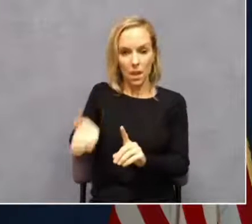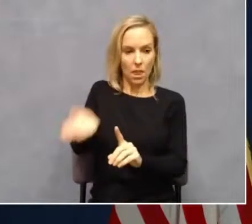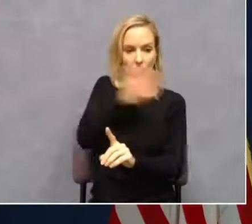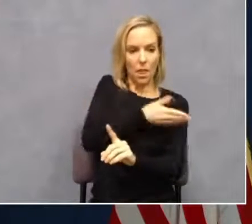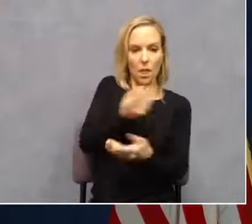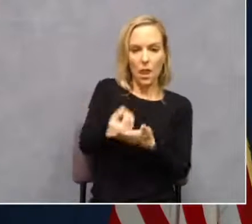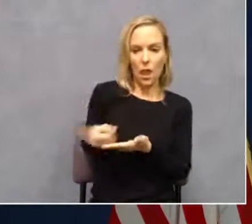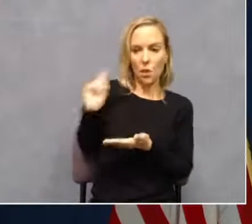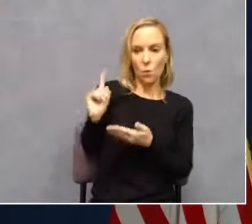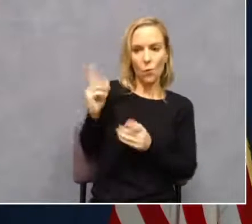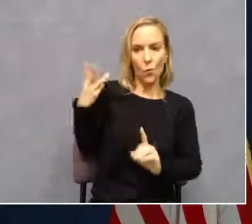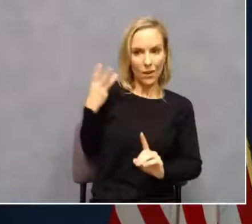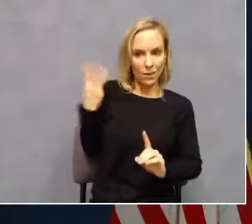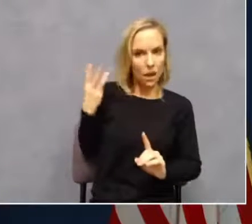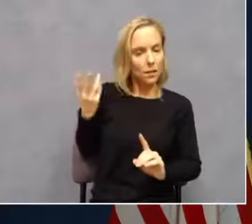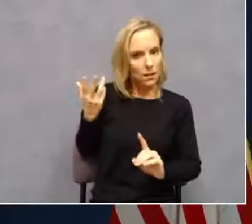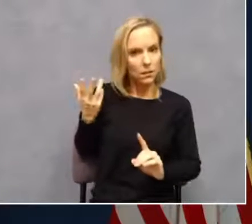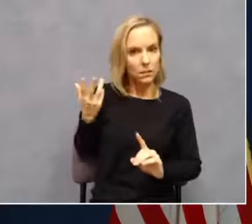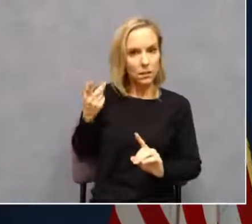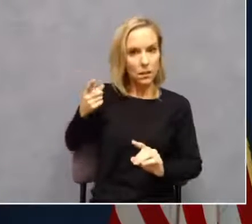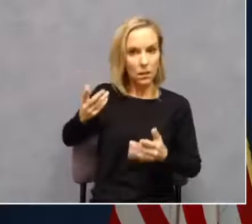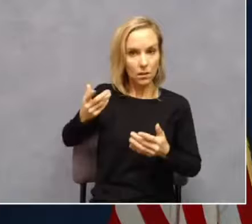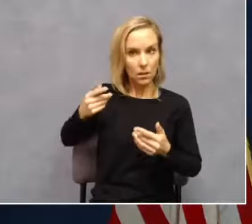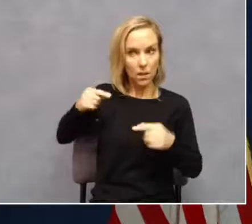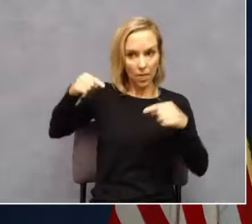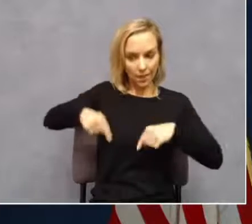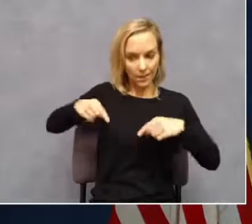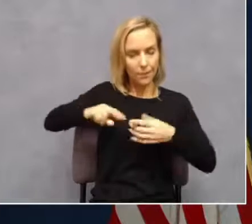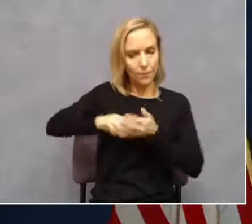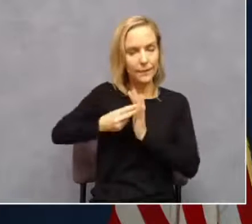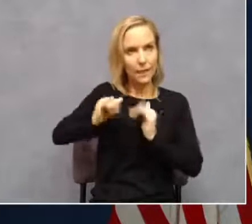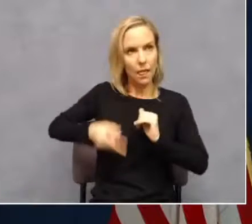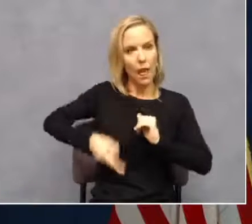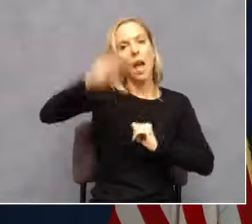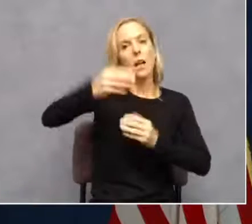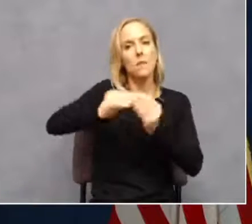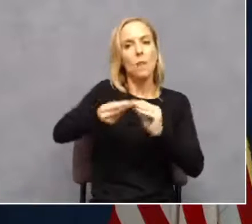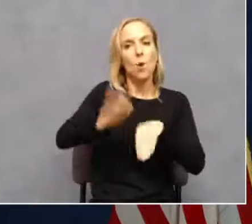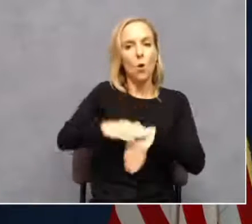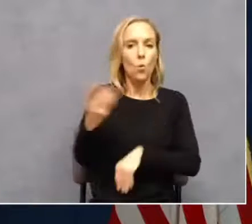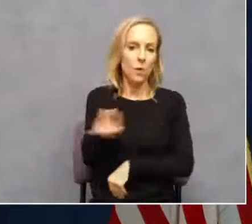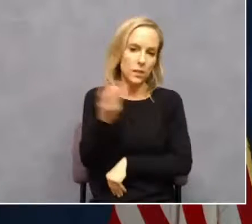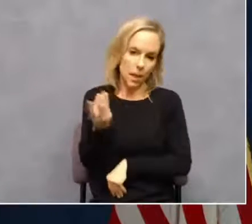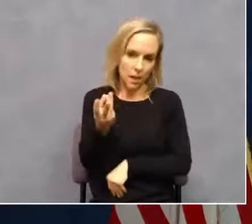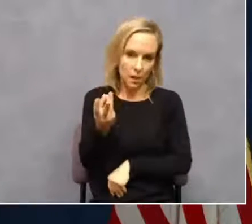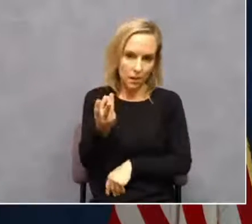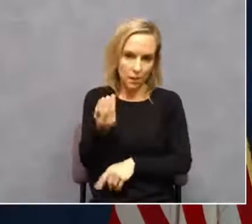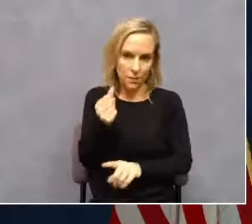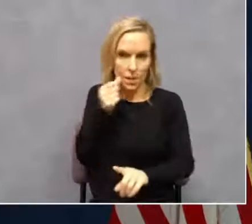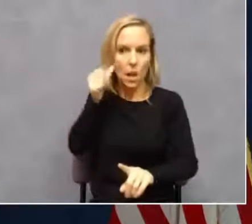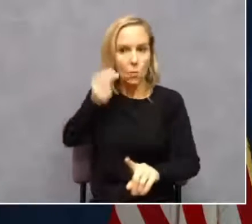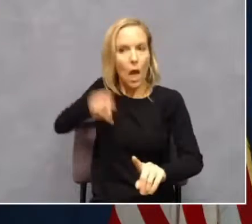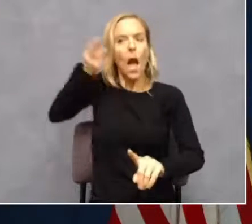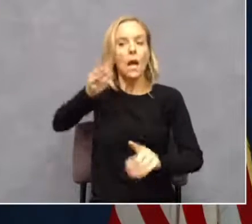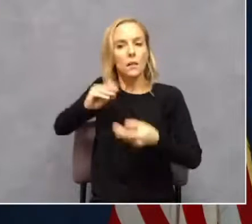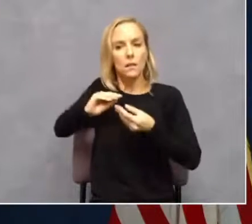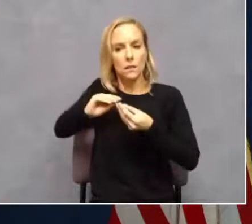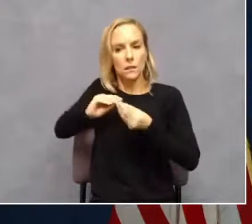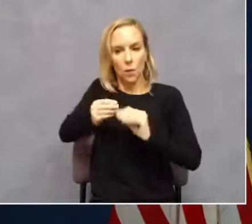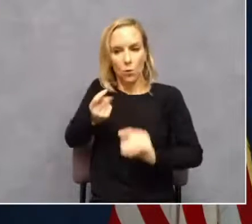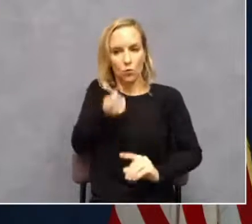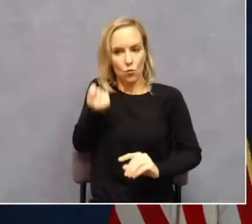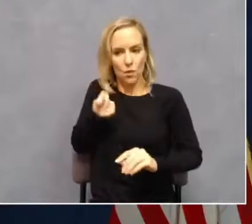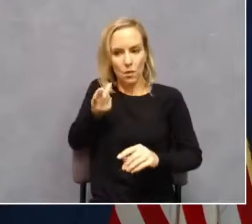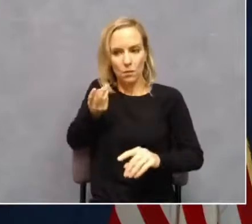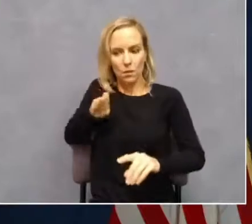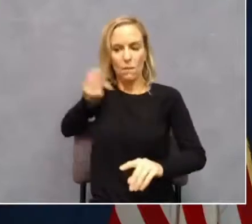this would have been the highest Wednesday, which would have followed the highest Tuesday, which followed the highest Monday, which followed